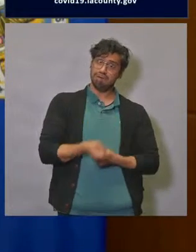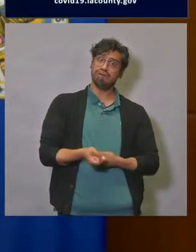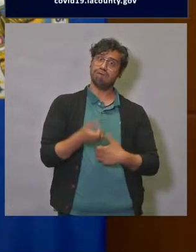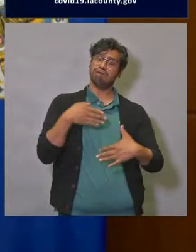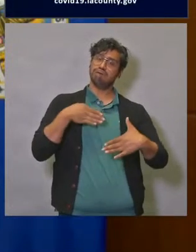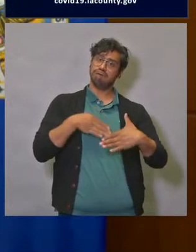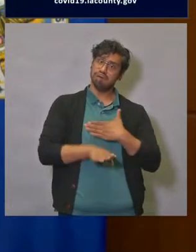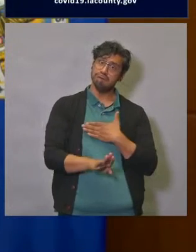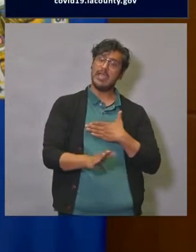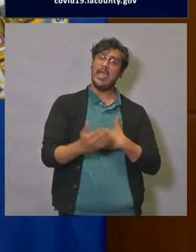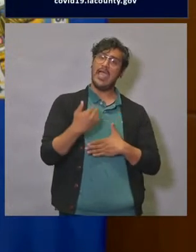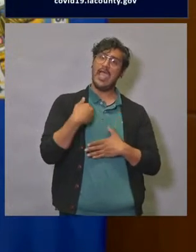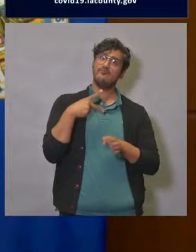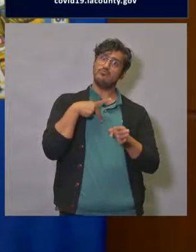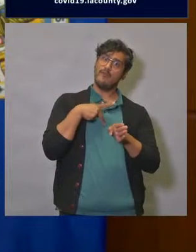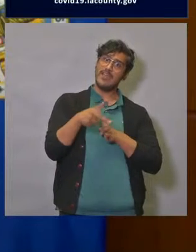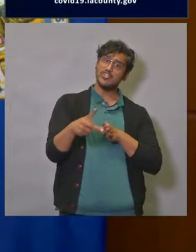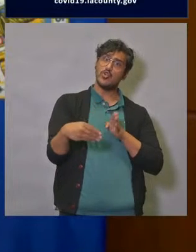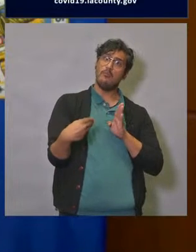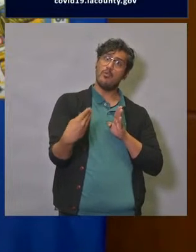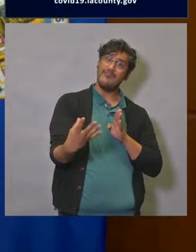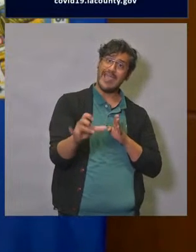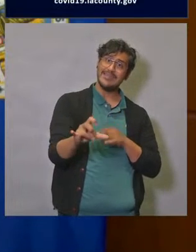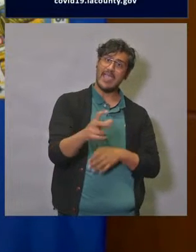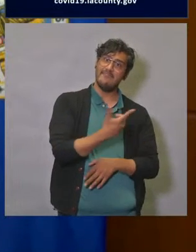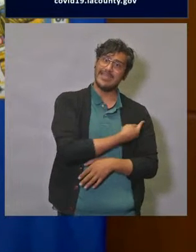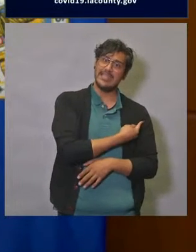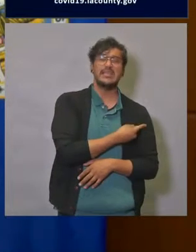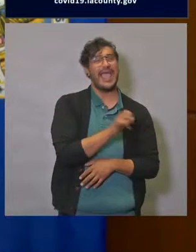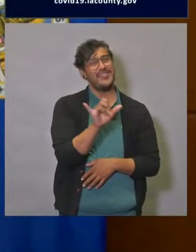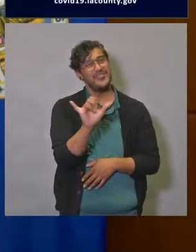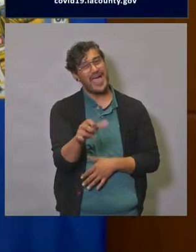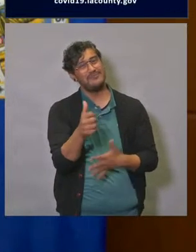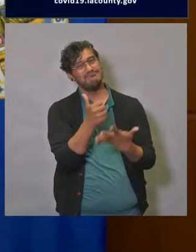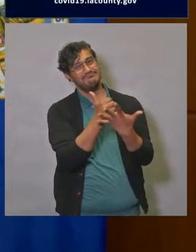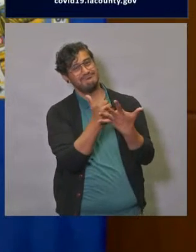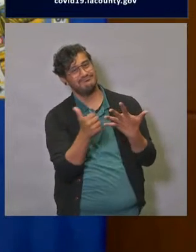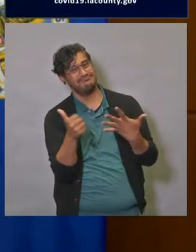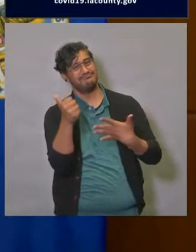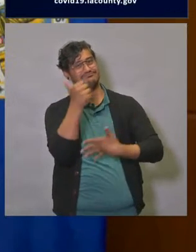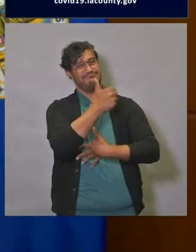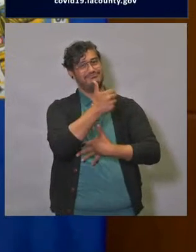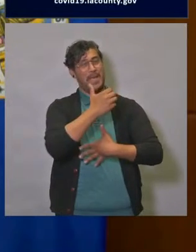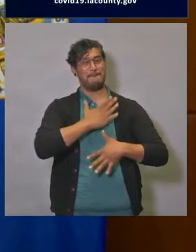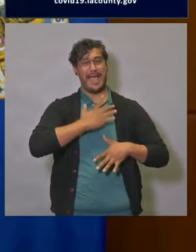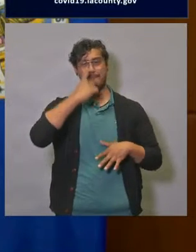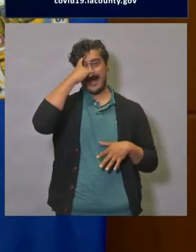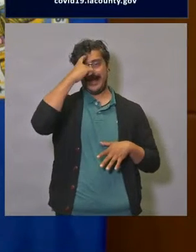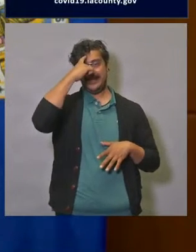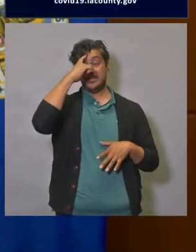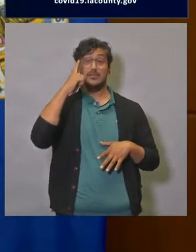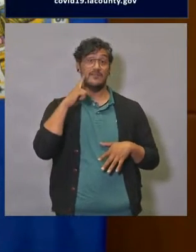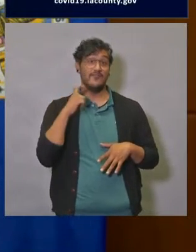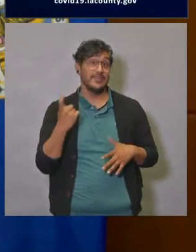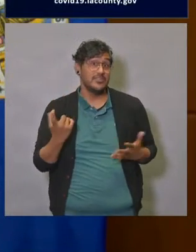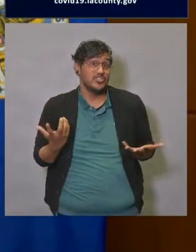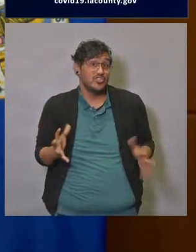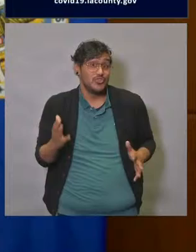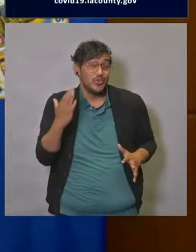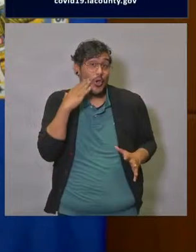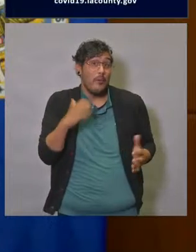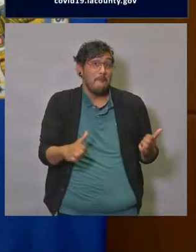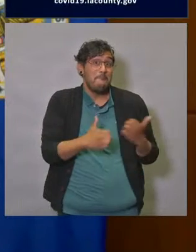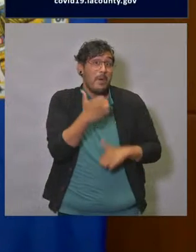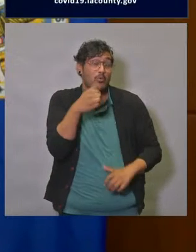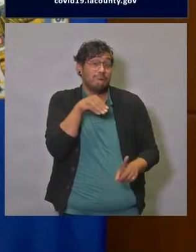have professionals providing the vaccination. And that's really what's first and foremost in my mind, because we know that the most impacted areas